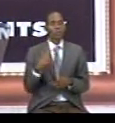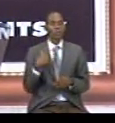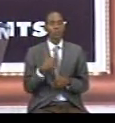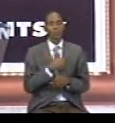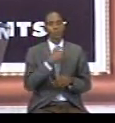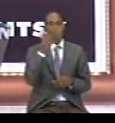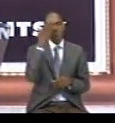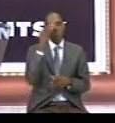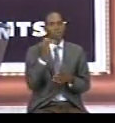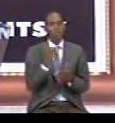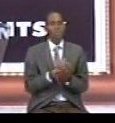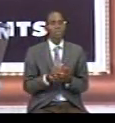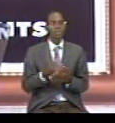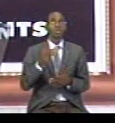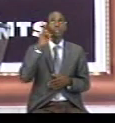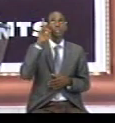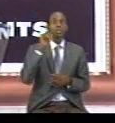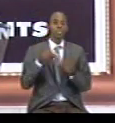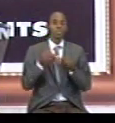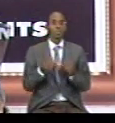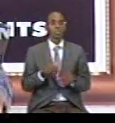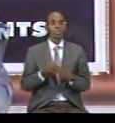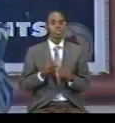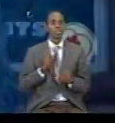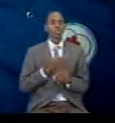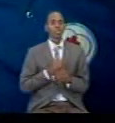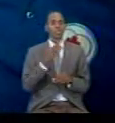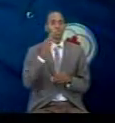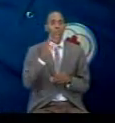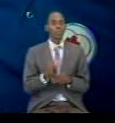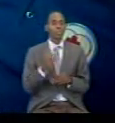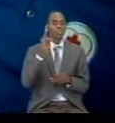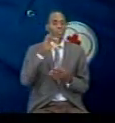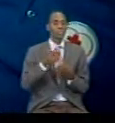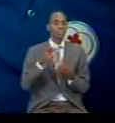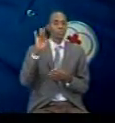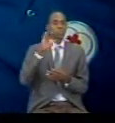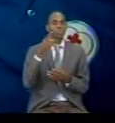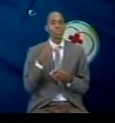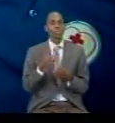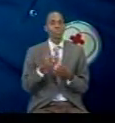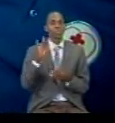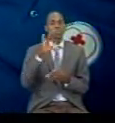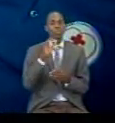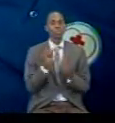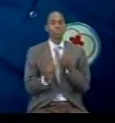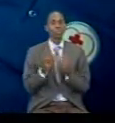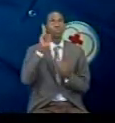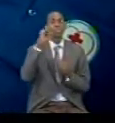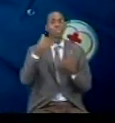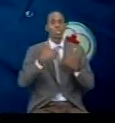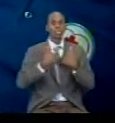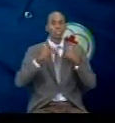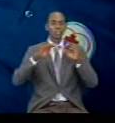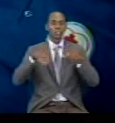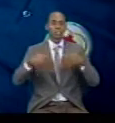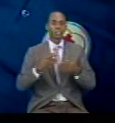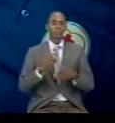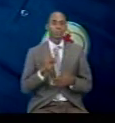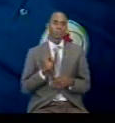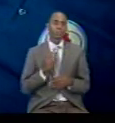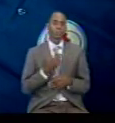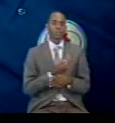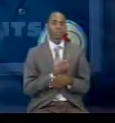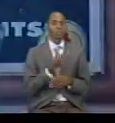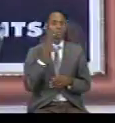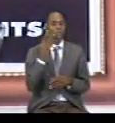he abideth in us by his Spirit, the Spirit which he has given us. Chapter